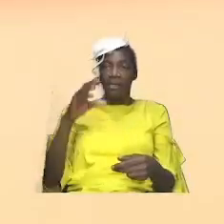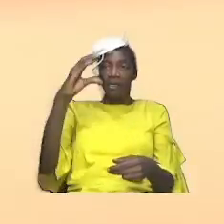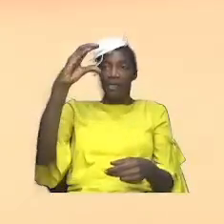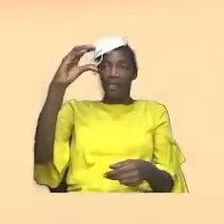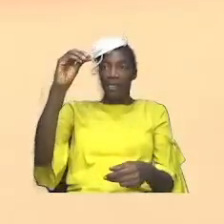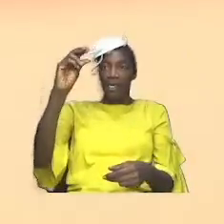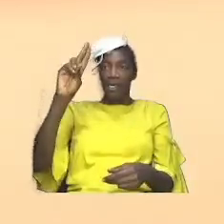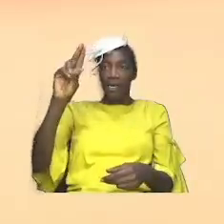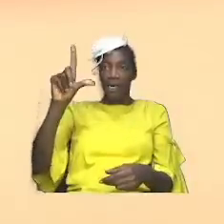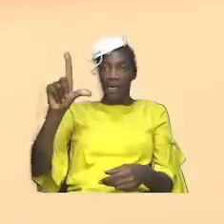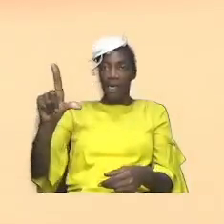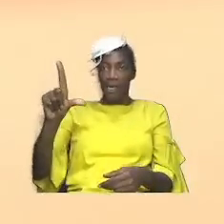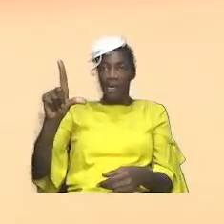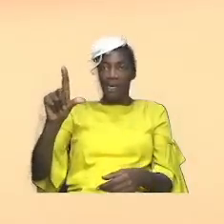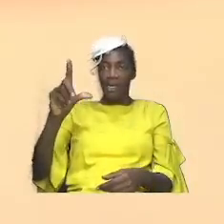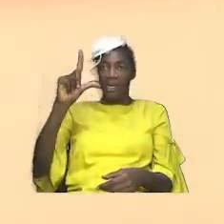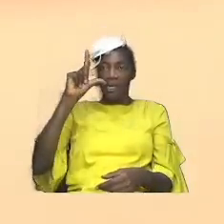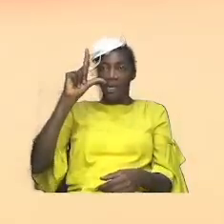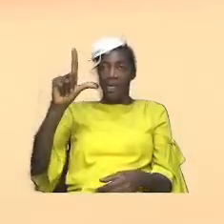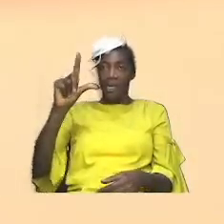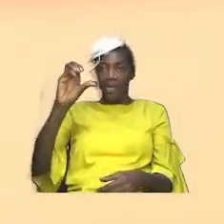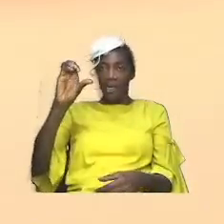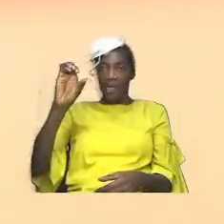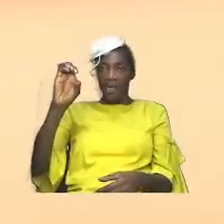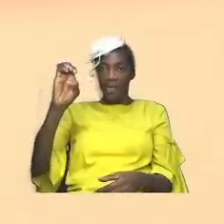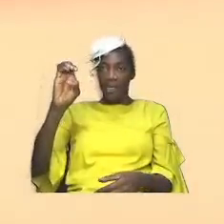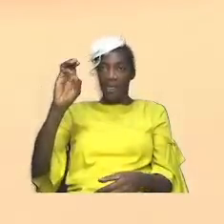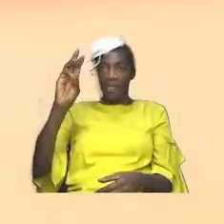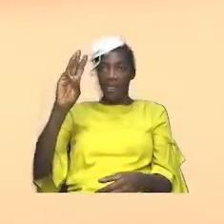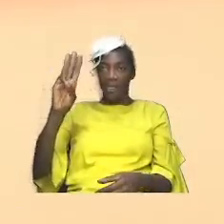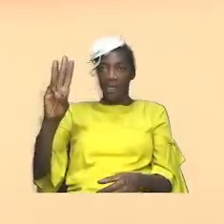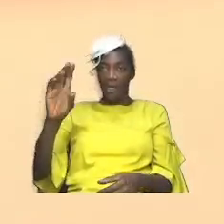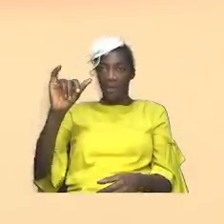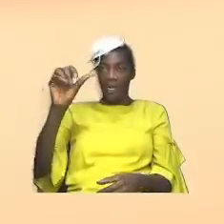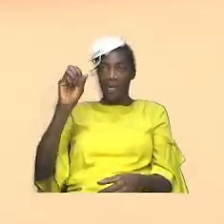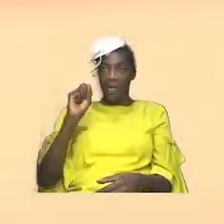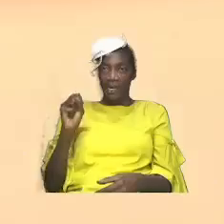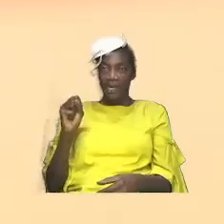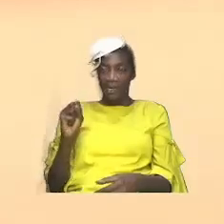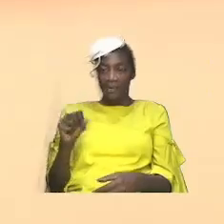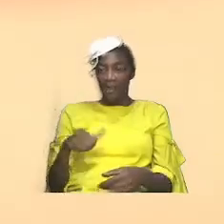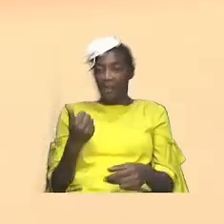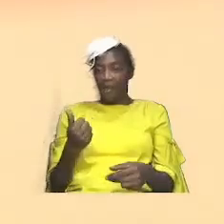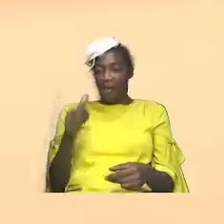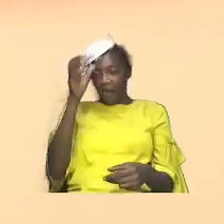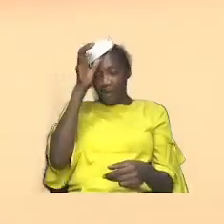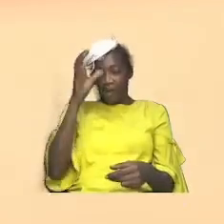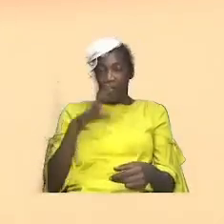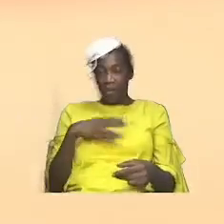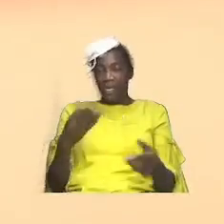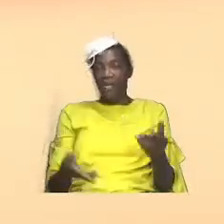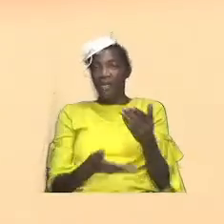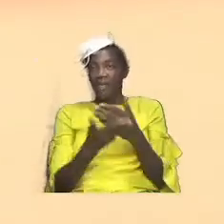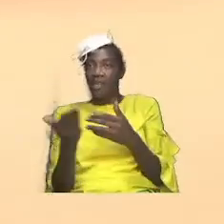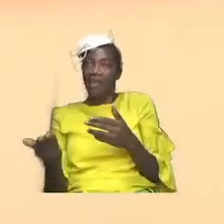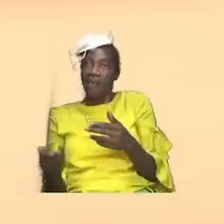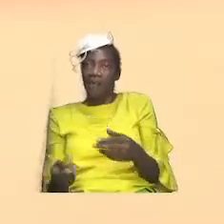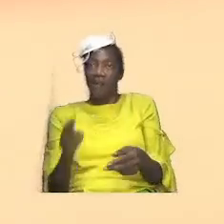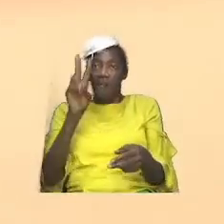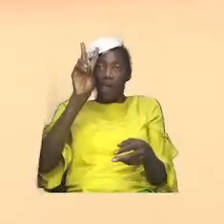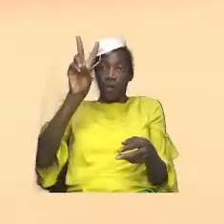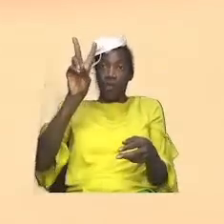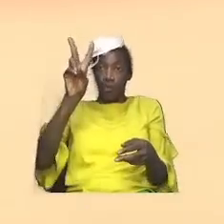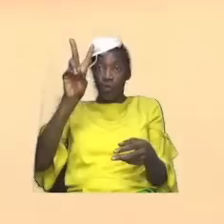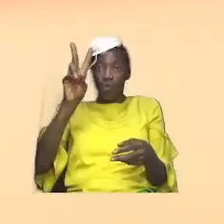Carl Lewis of the United States of America. Of course, other fast, powerful men were there, but these were the big